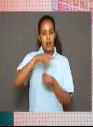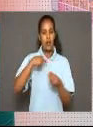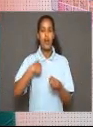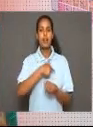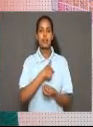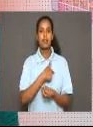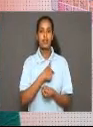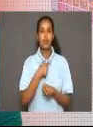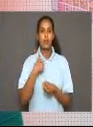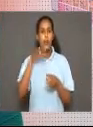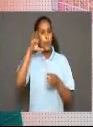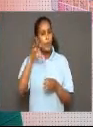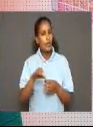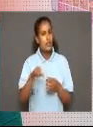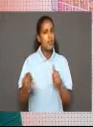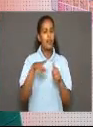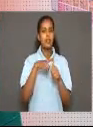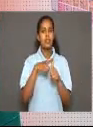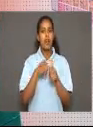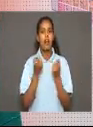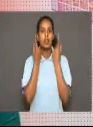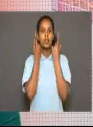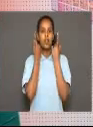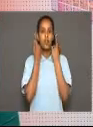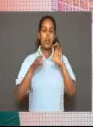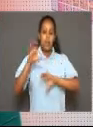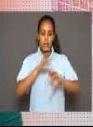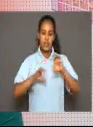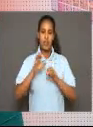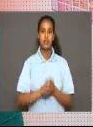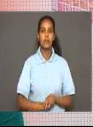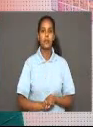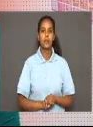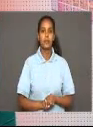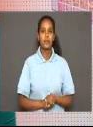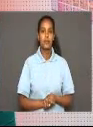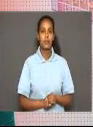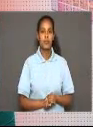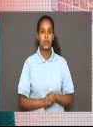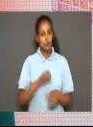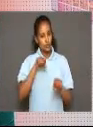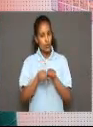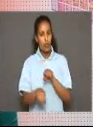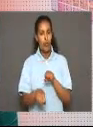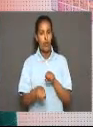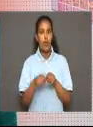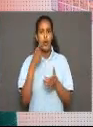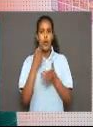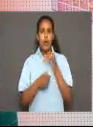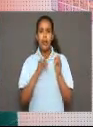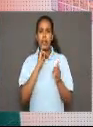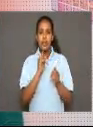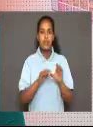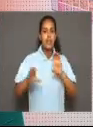us, we must first understand chemistry. So, what